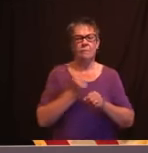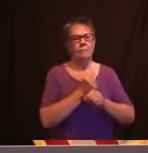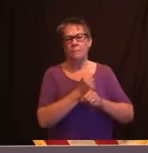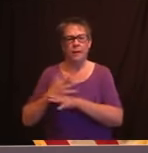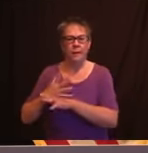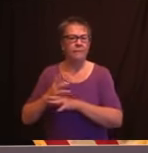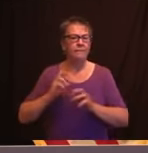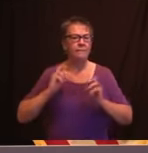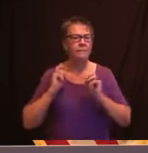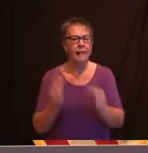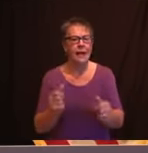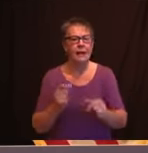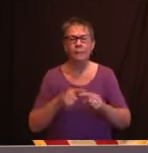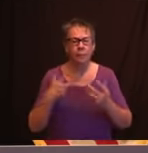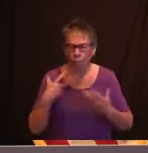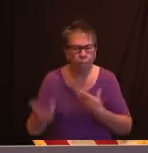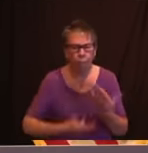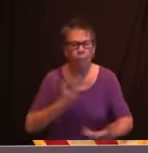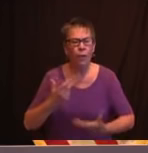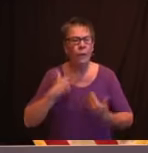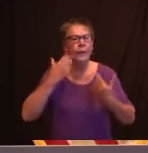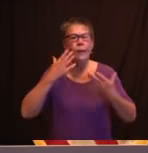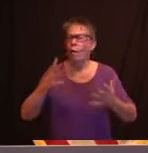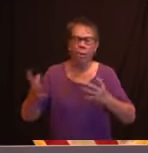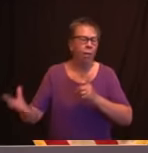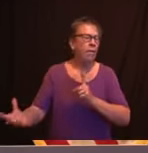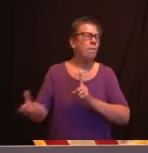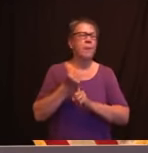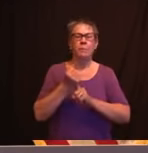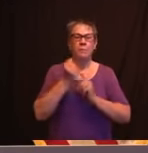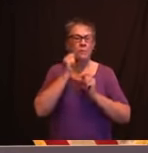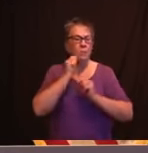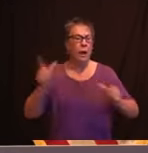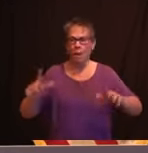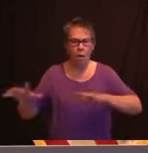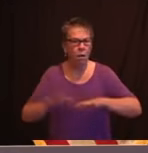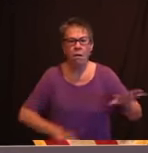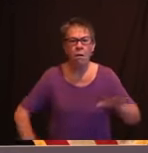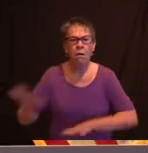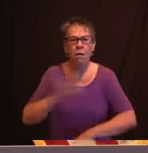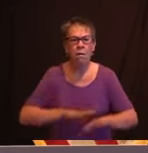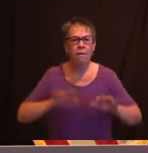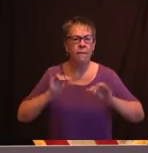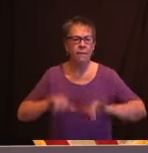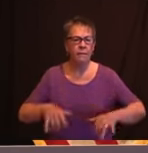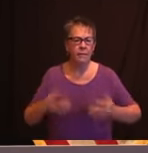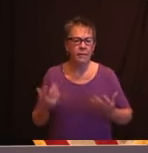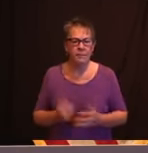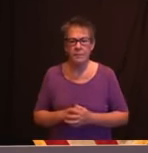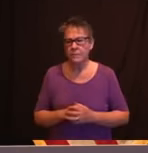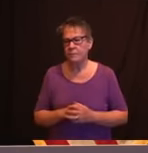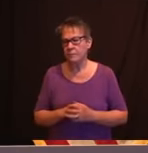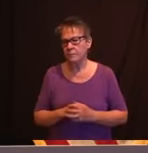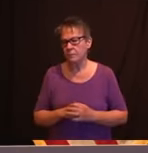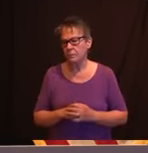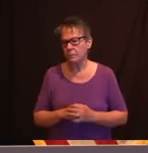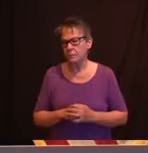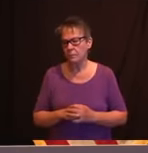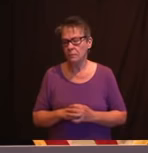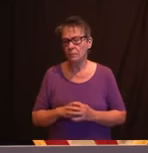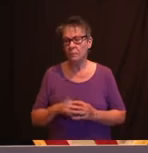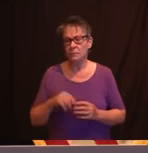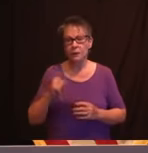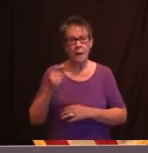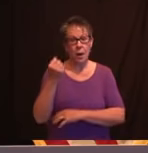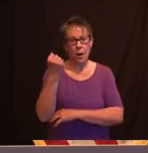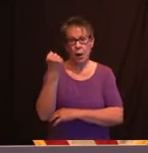in a different manner of some sort. Testing all the protesters, I'm not sure about all of them, but